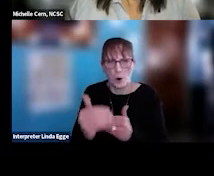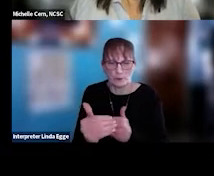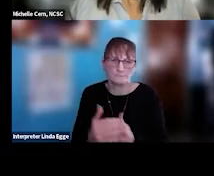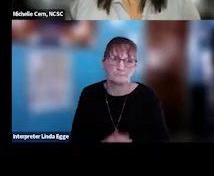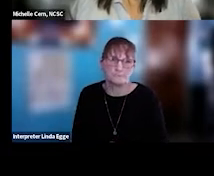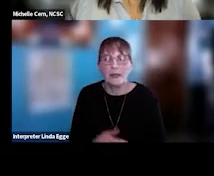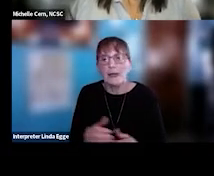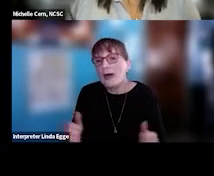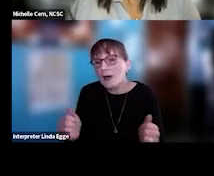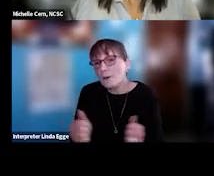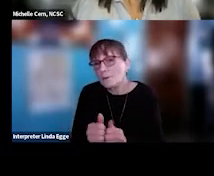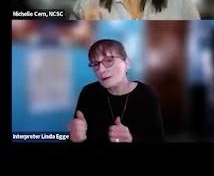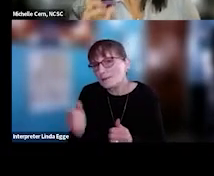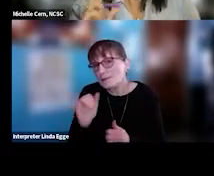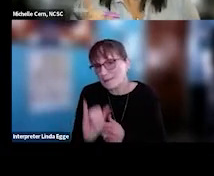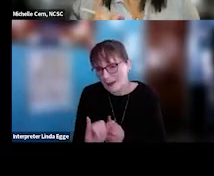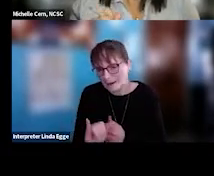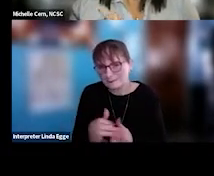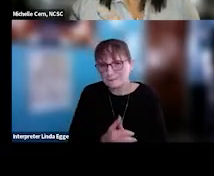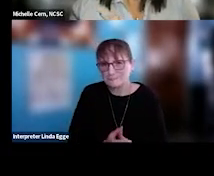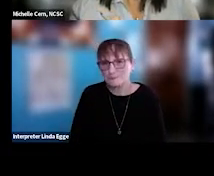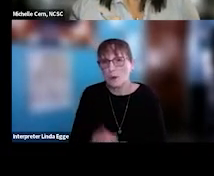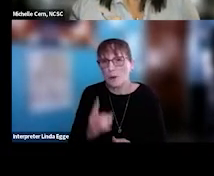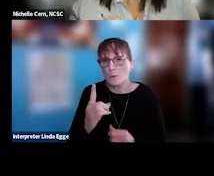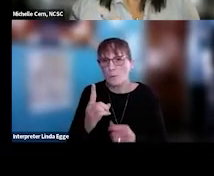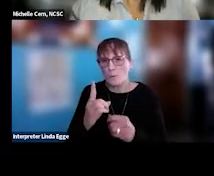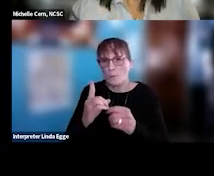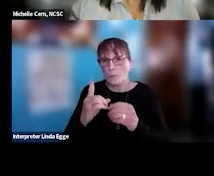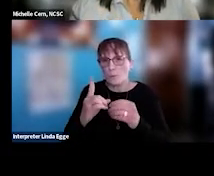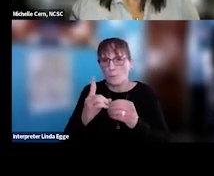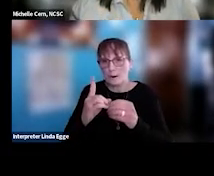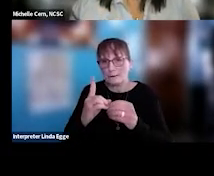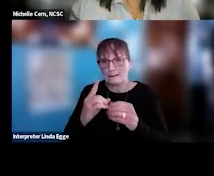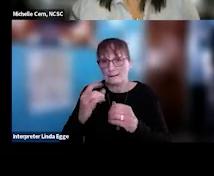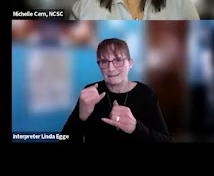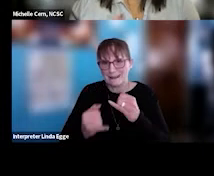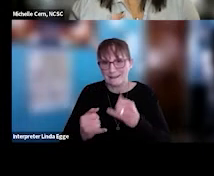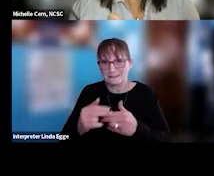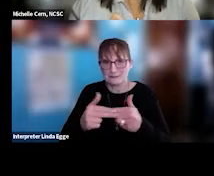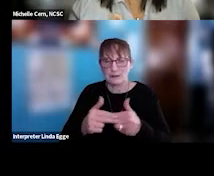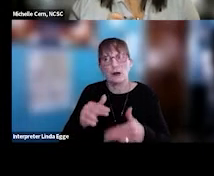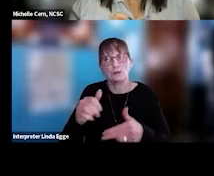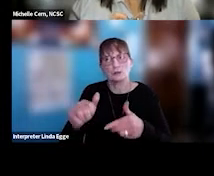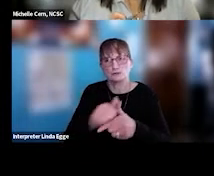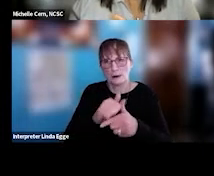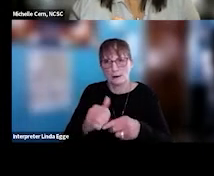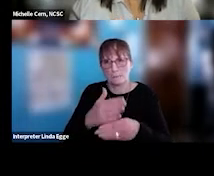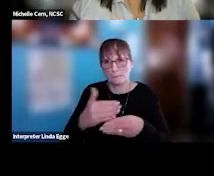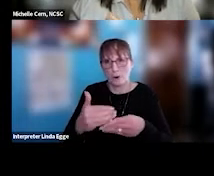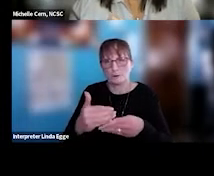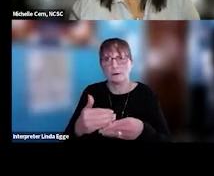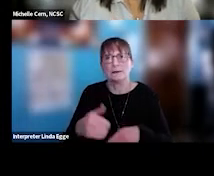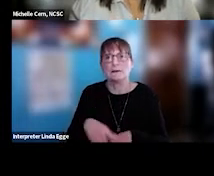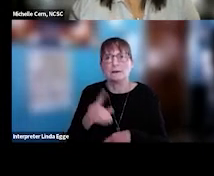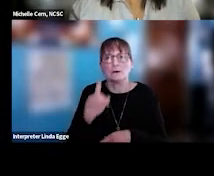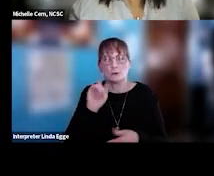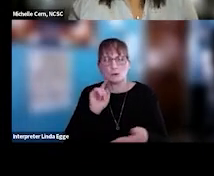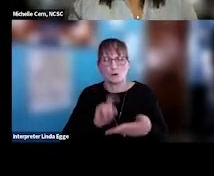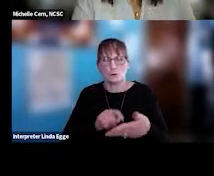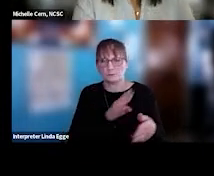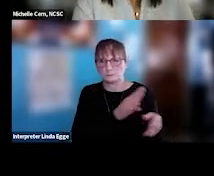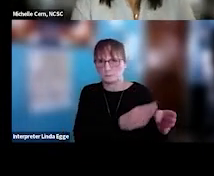And with that, one last slide on the training piece here. So here you can see from across